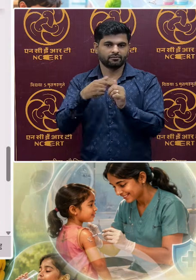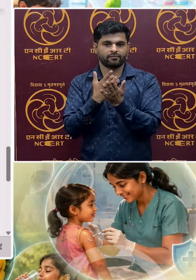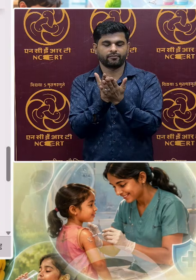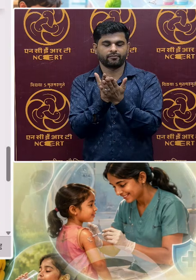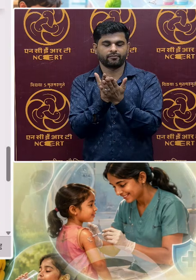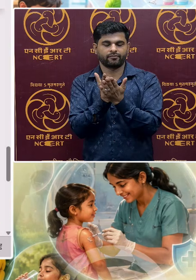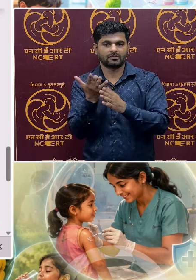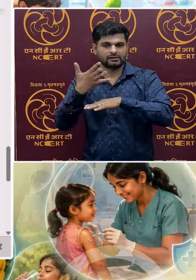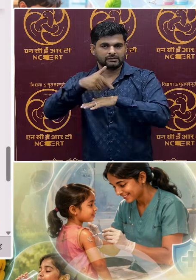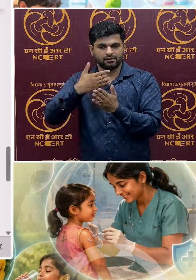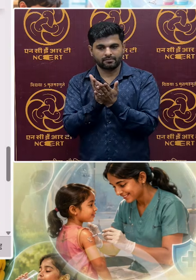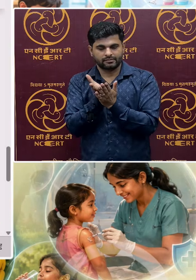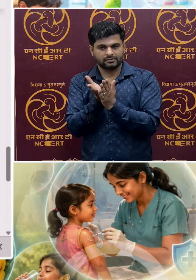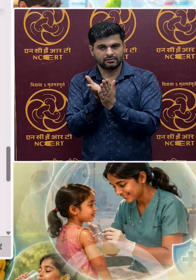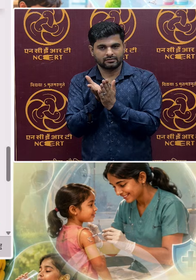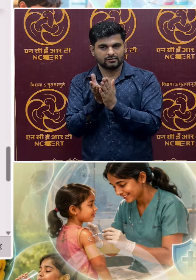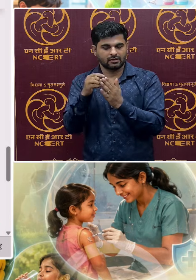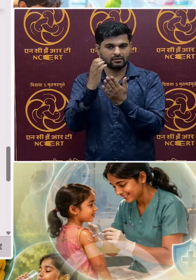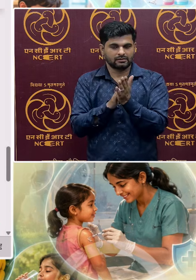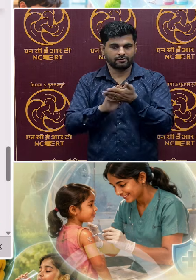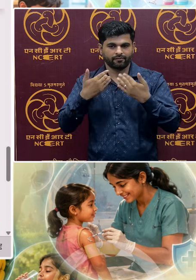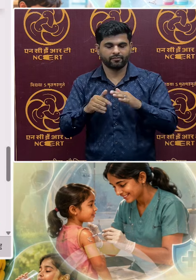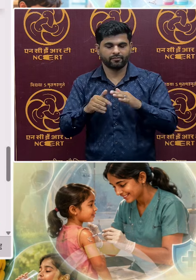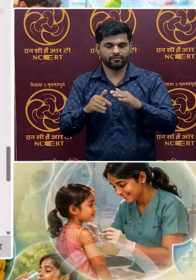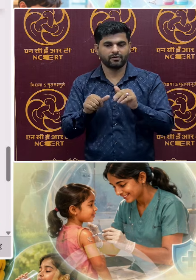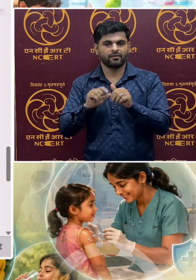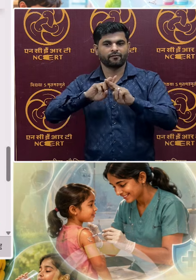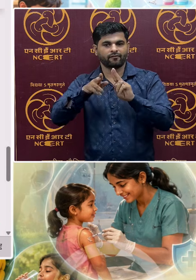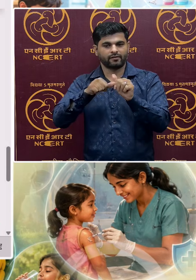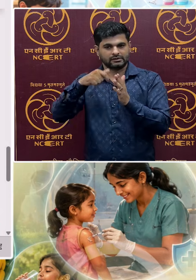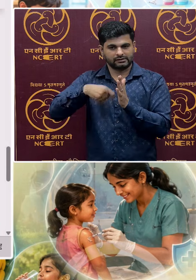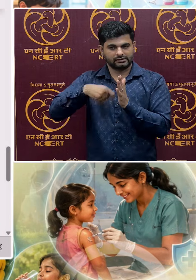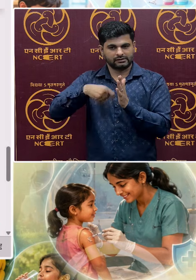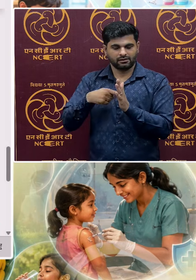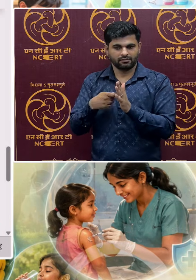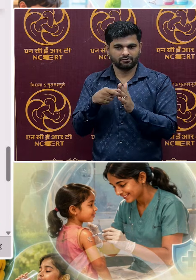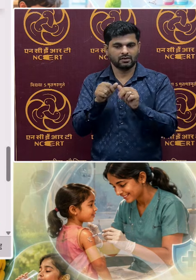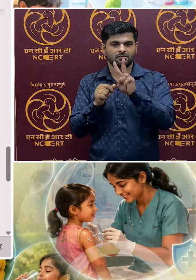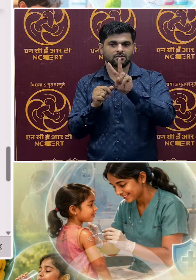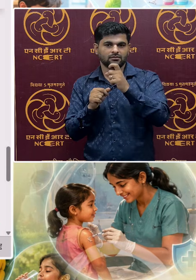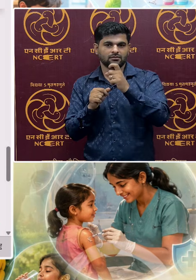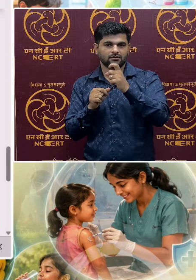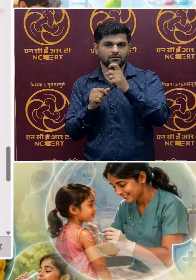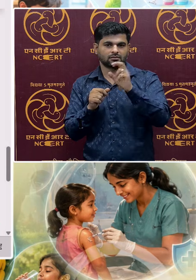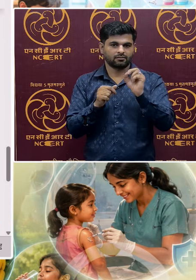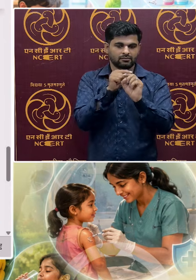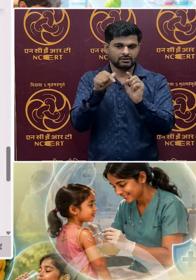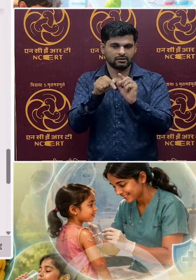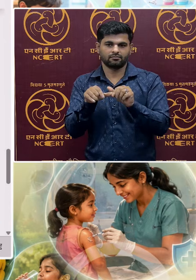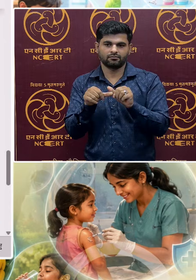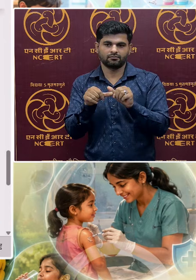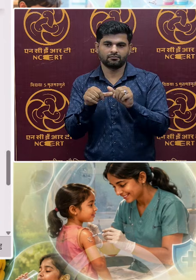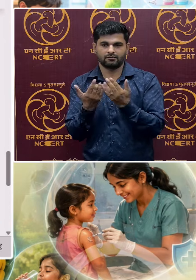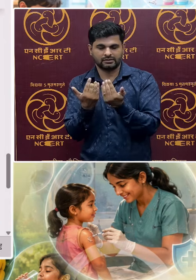You have to finish them all. Then the final assessment will be given. If you score 70% and above, you will be eligible for